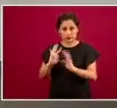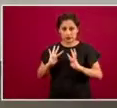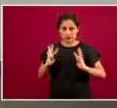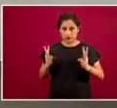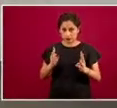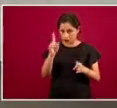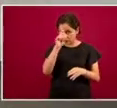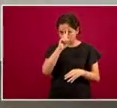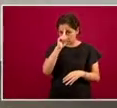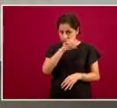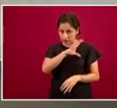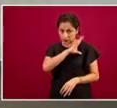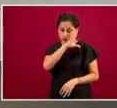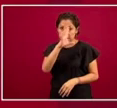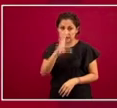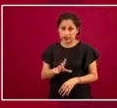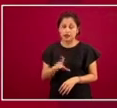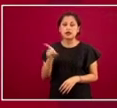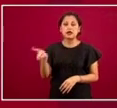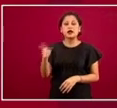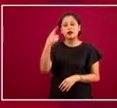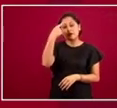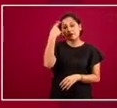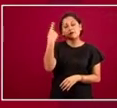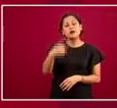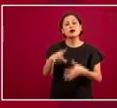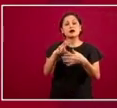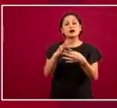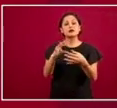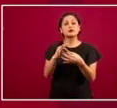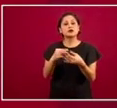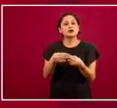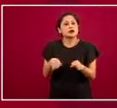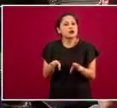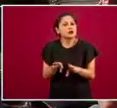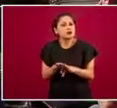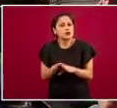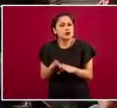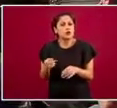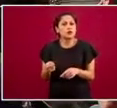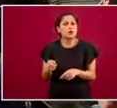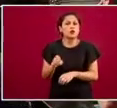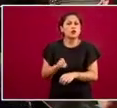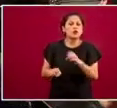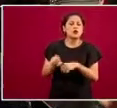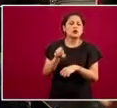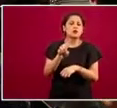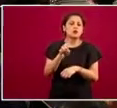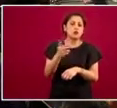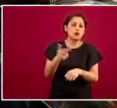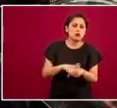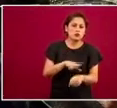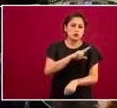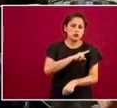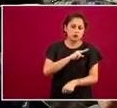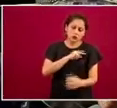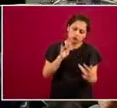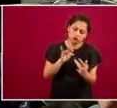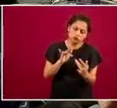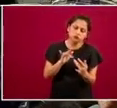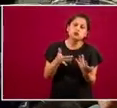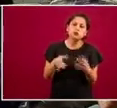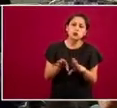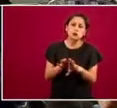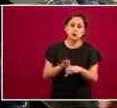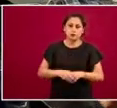Dr. Santos Preciado, who will be talking about the cooperation between the private and public sector